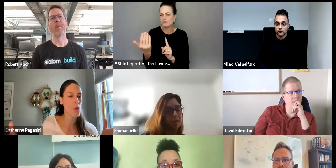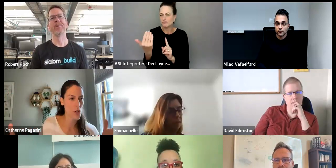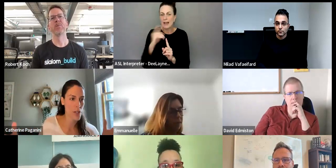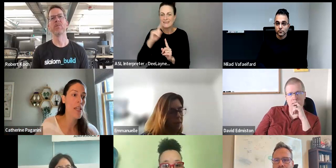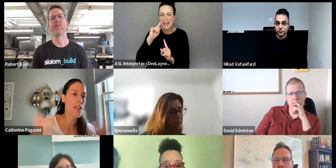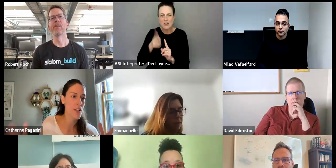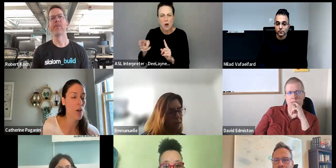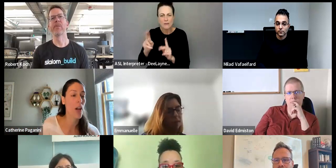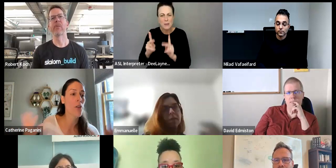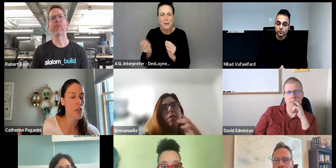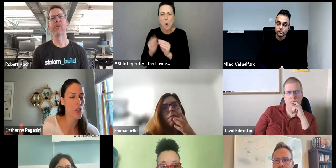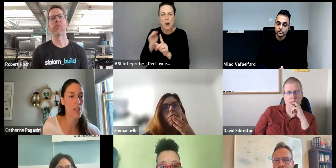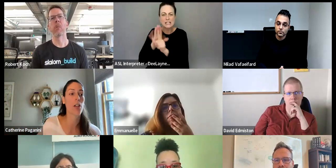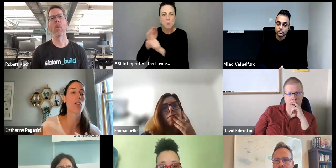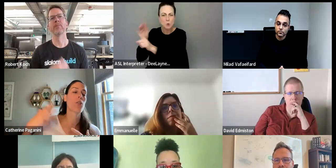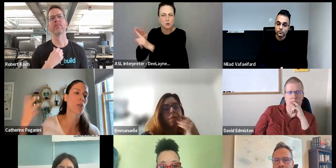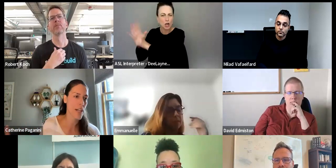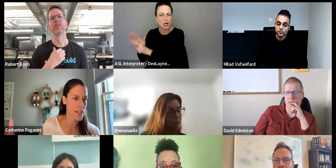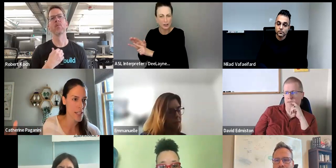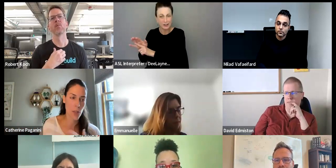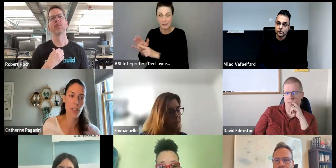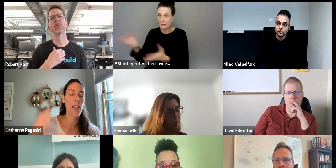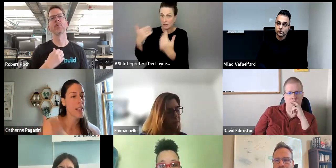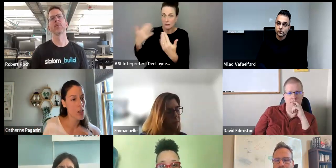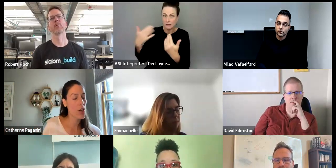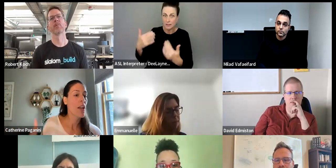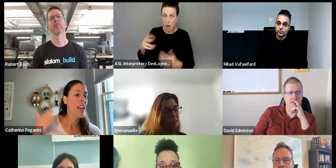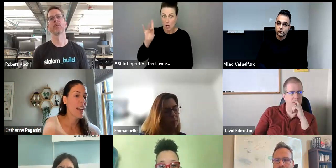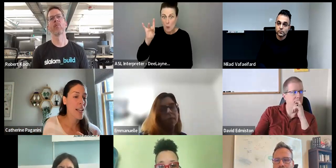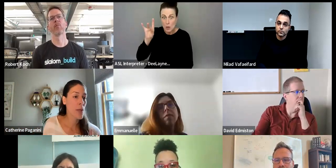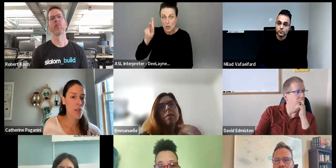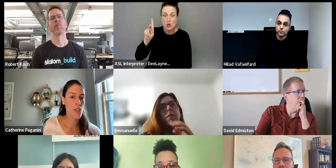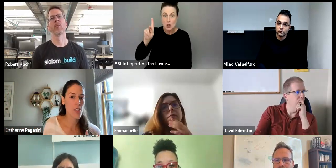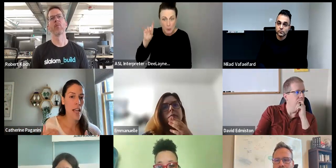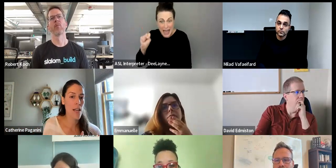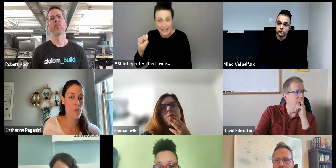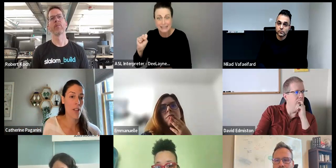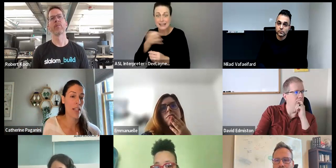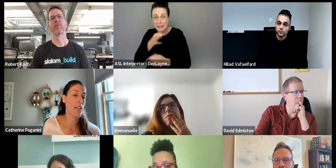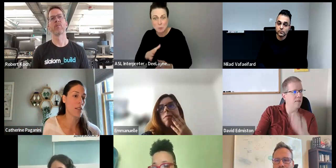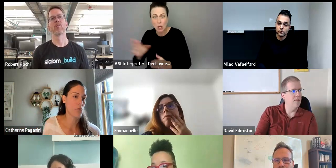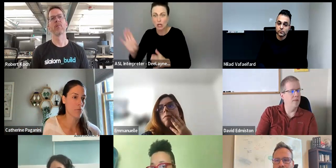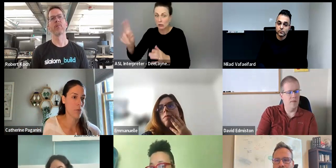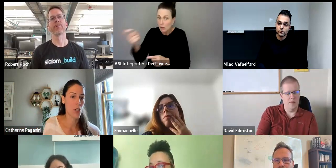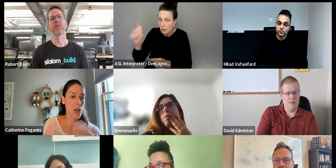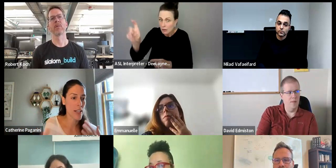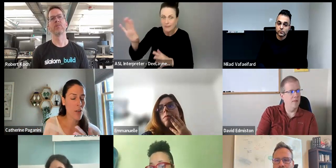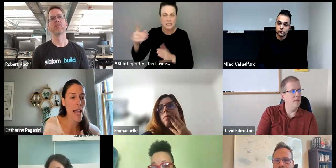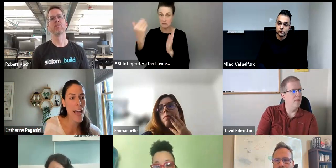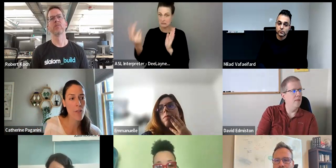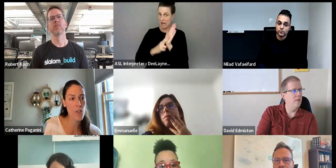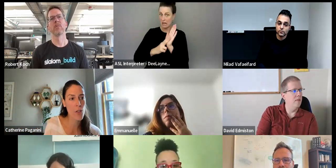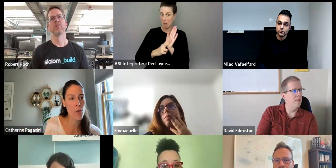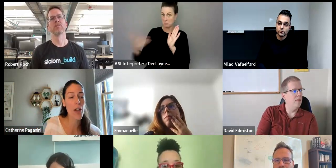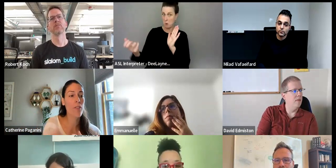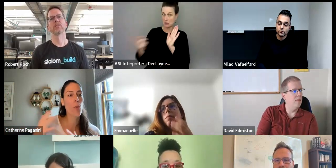people more exposure in media and so on. Are you interested? Are you a Kubernetes expert? Let us know, and let people just sign up for that list.